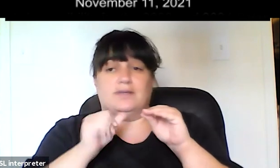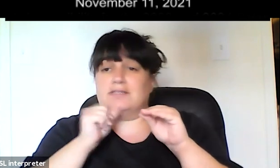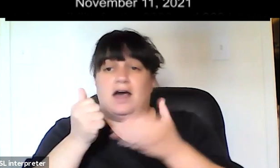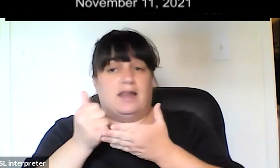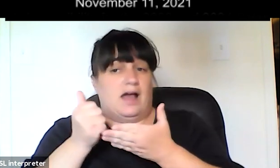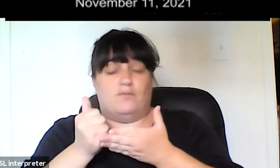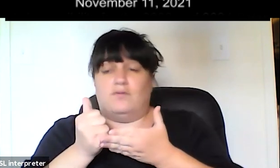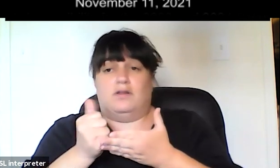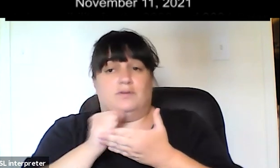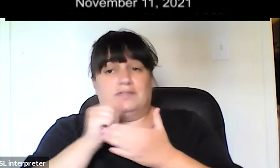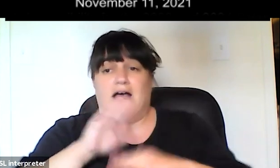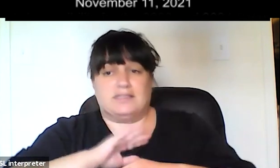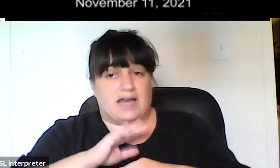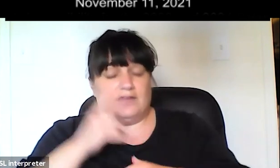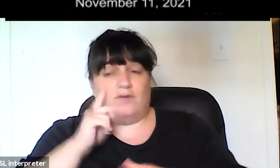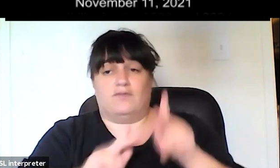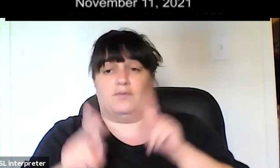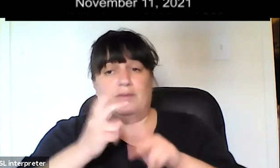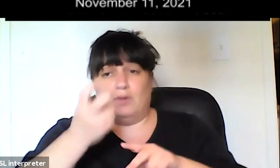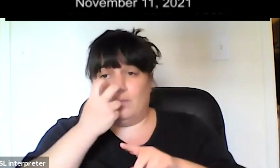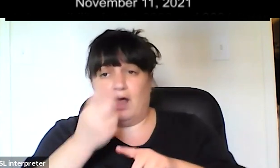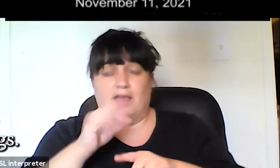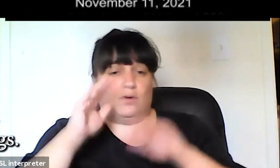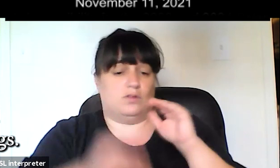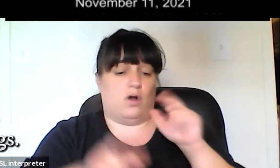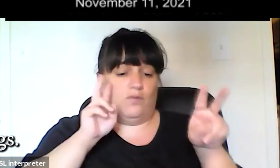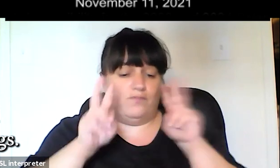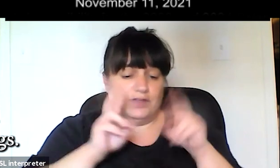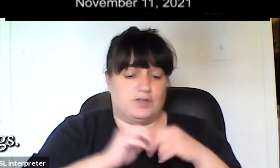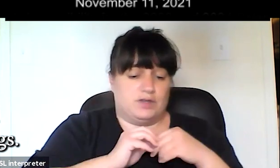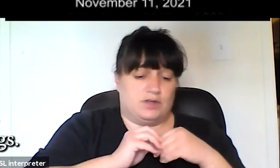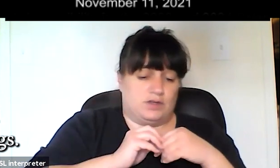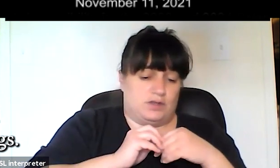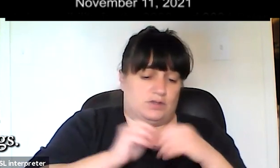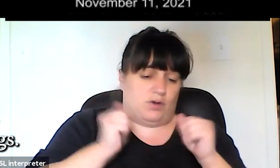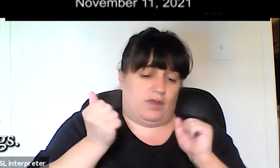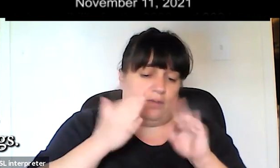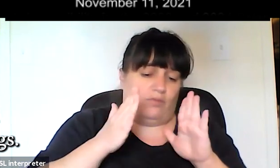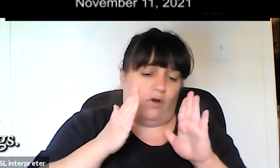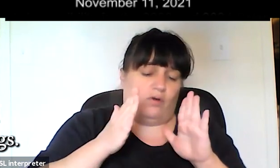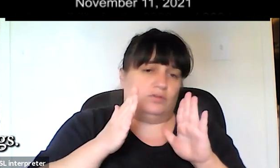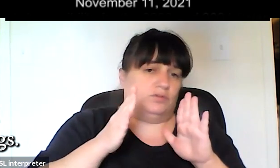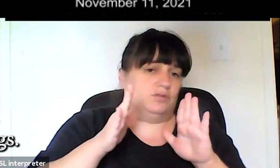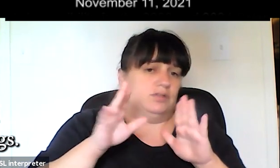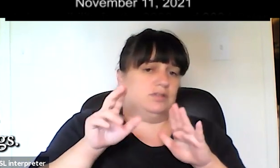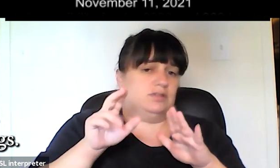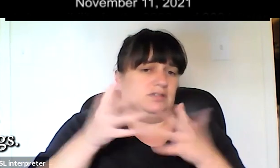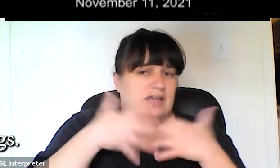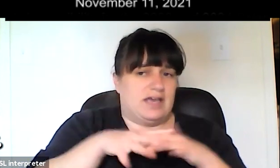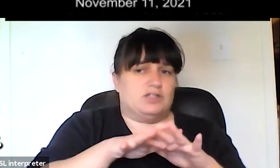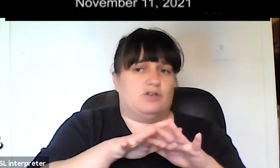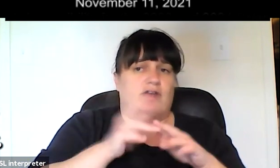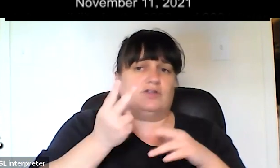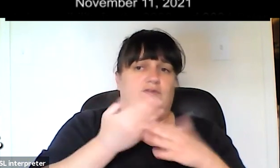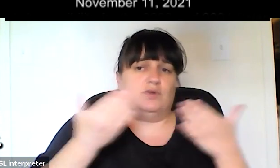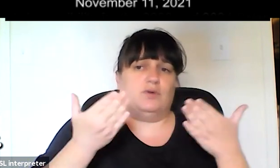helpful. It was unsatisfying for people who are blind or low vision. So the approach that we settled on was an integration of those two things.